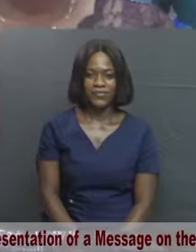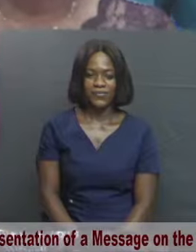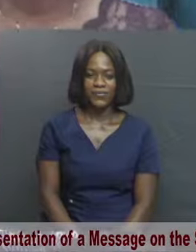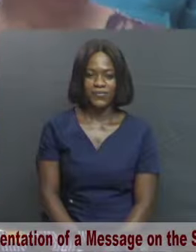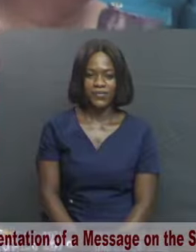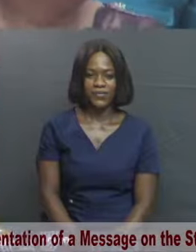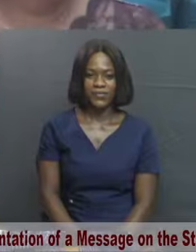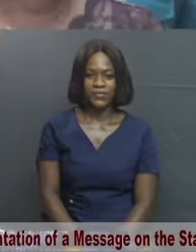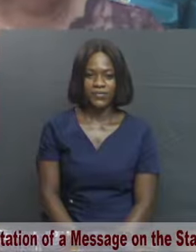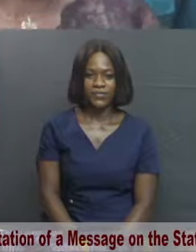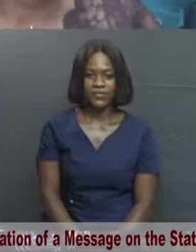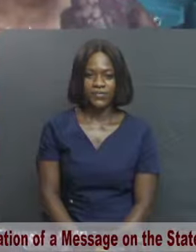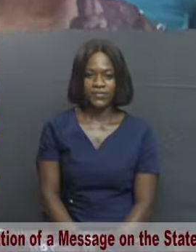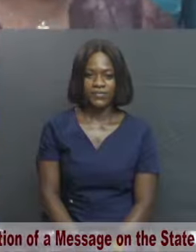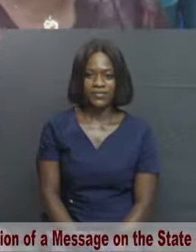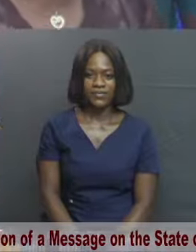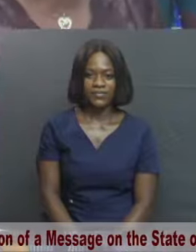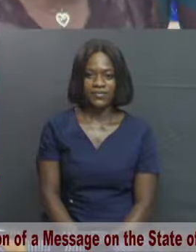are